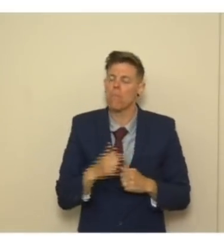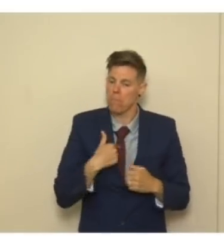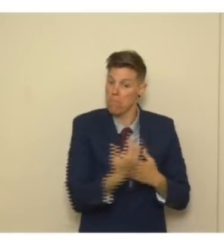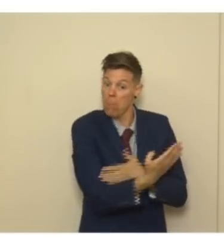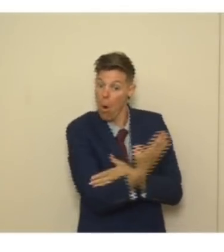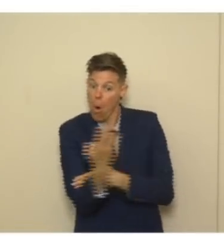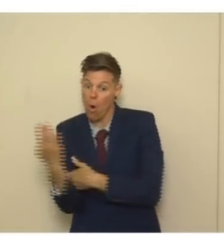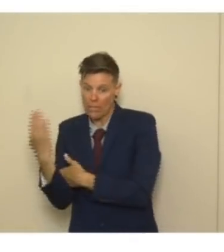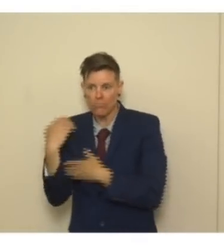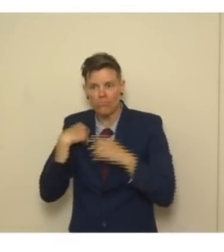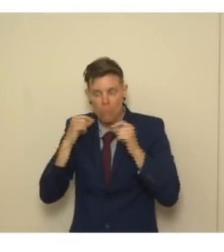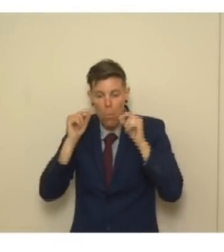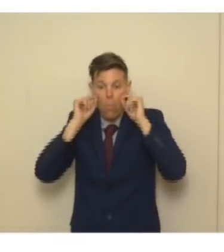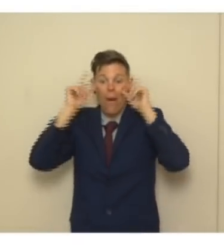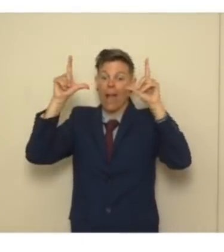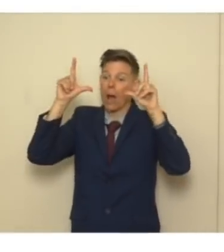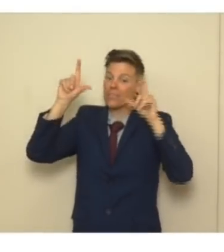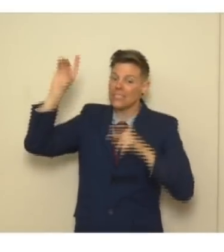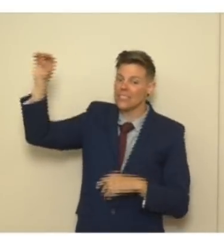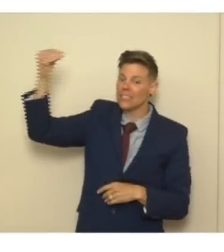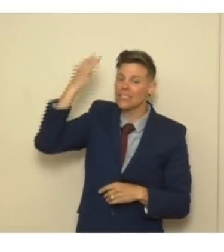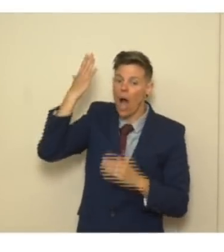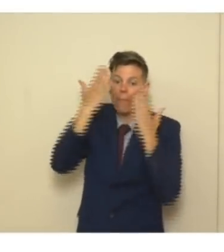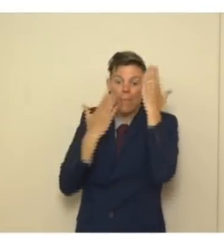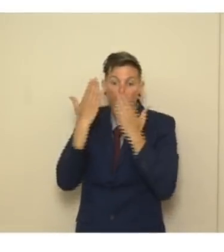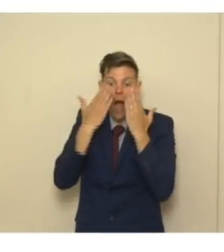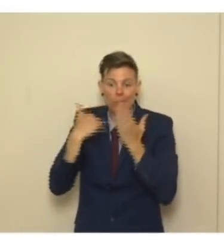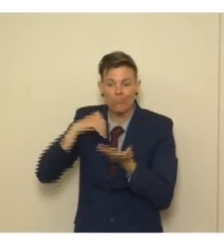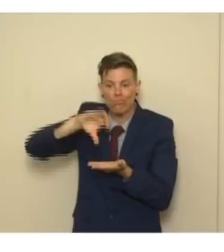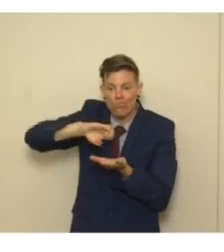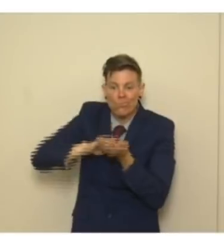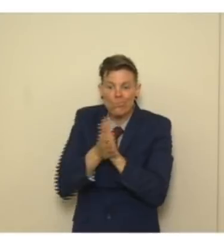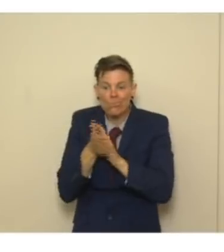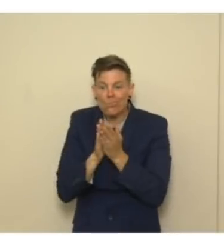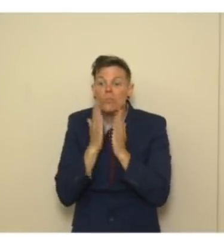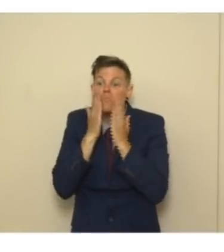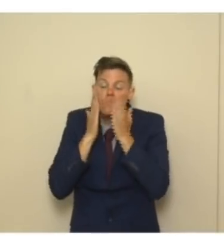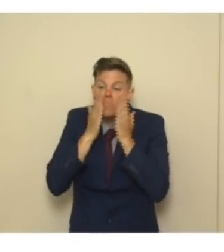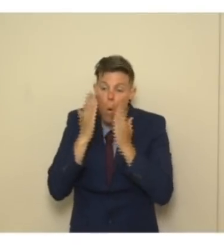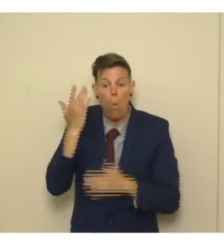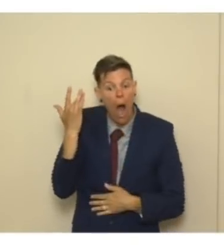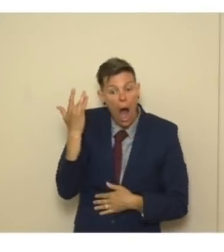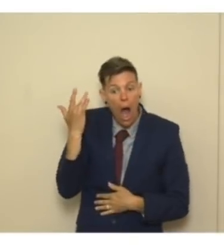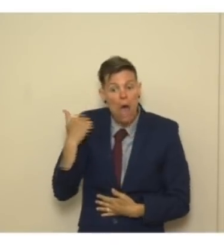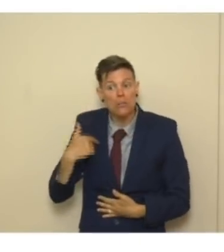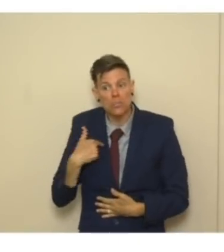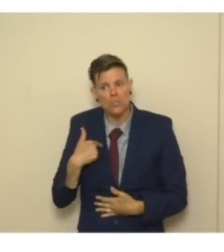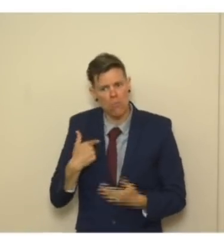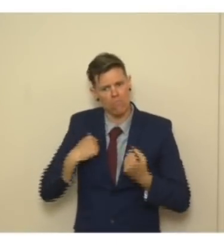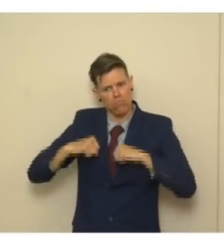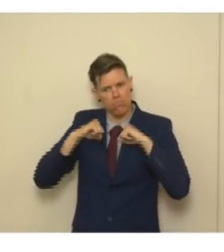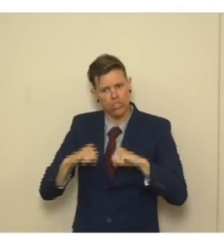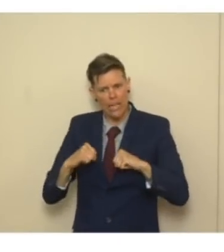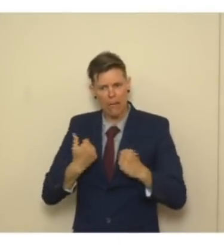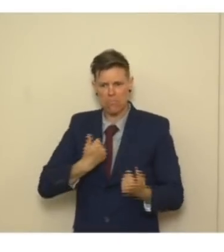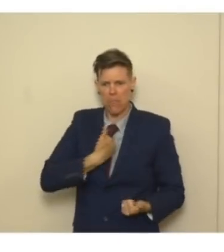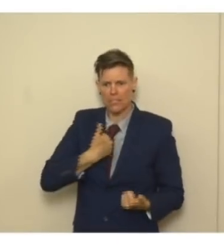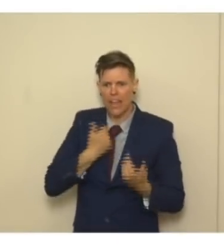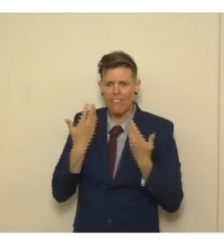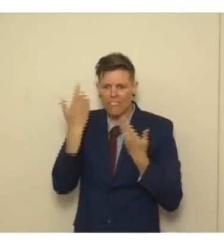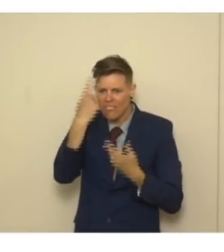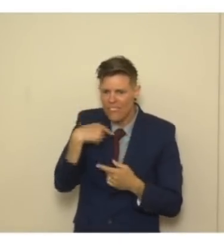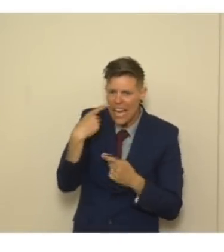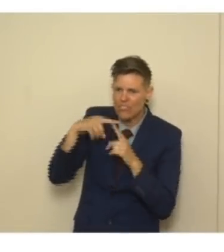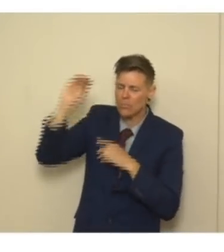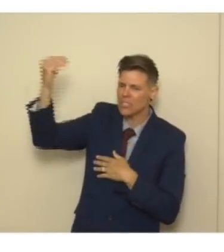I tell my older patients they should all wear sunscreen every day. But if I go out and pull one weed, and that I see